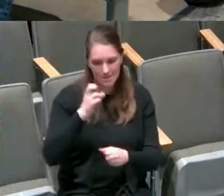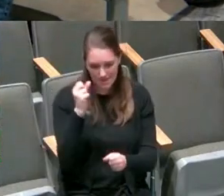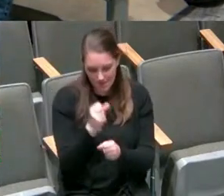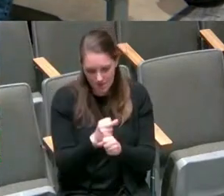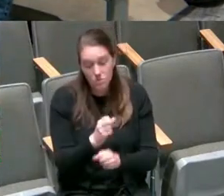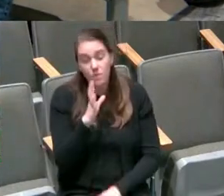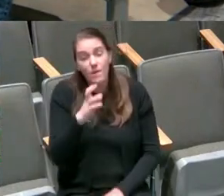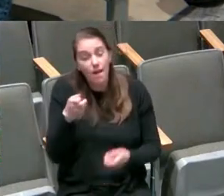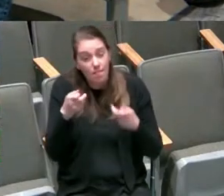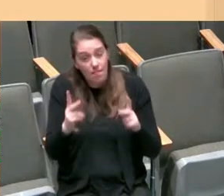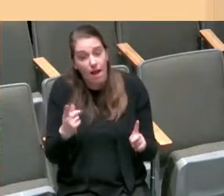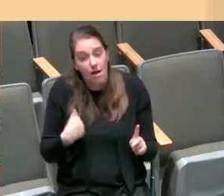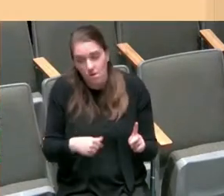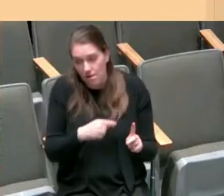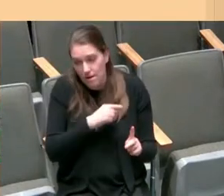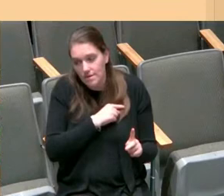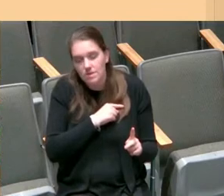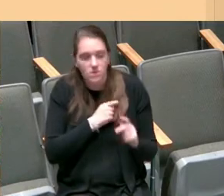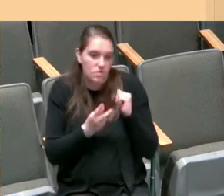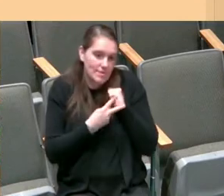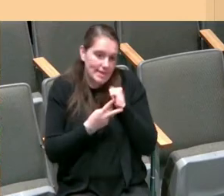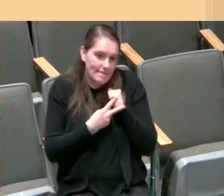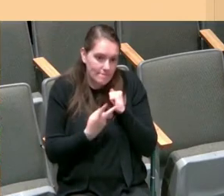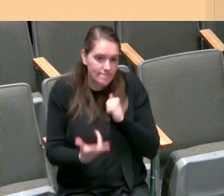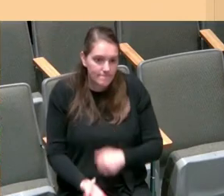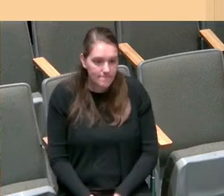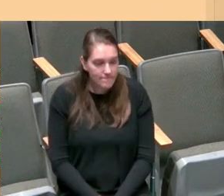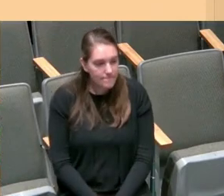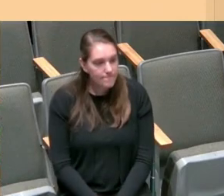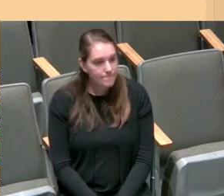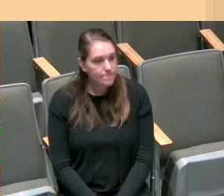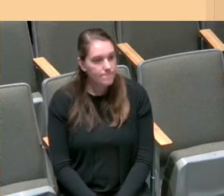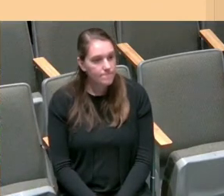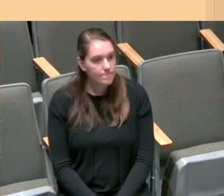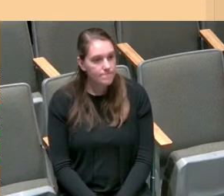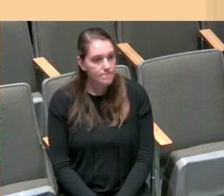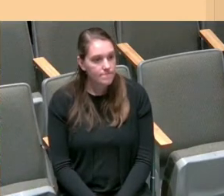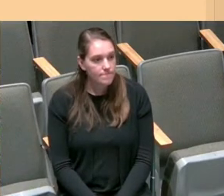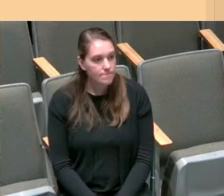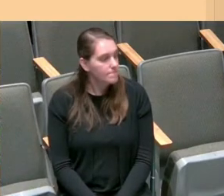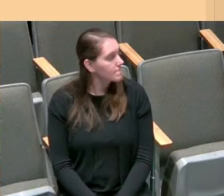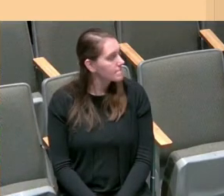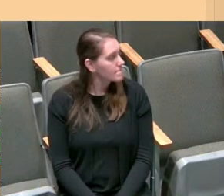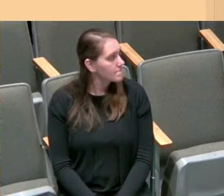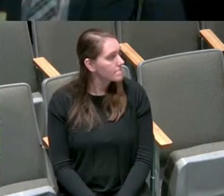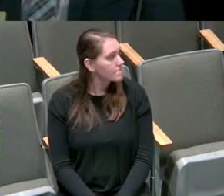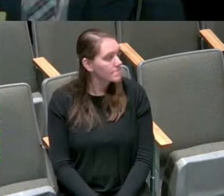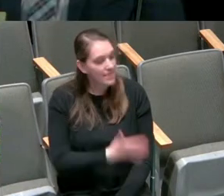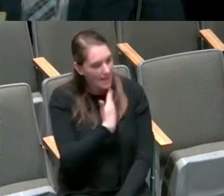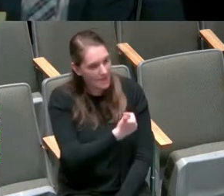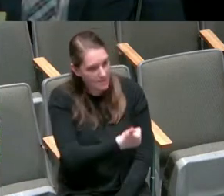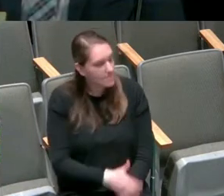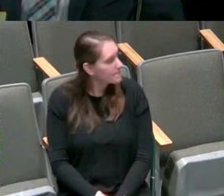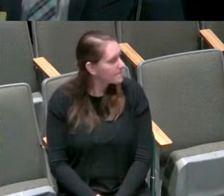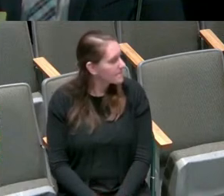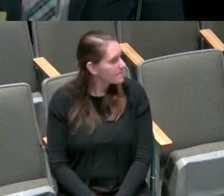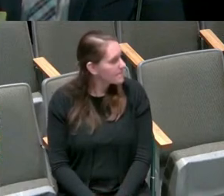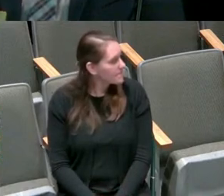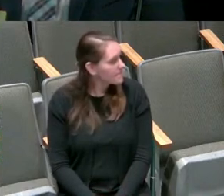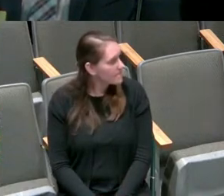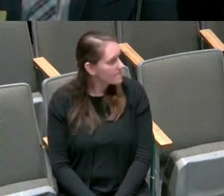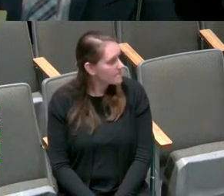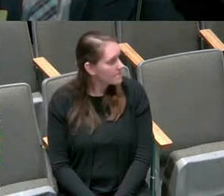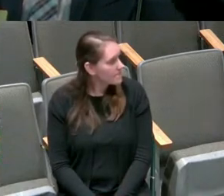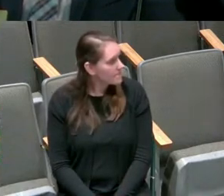it would allow us to appreciate some savings okay for things thank you okay